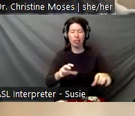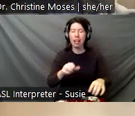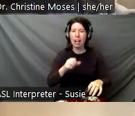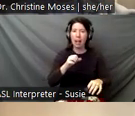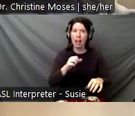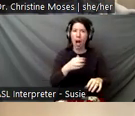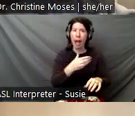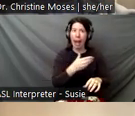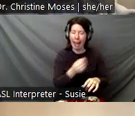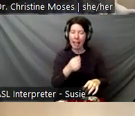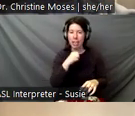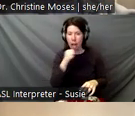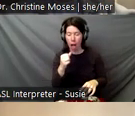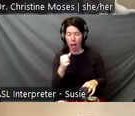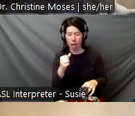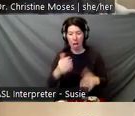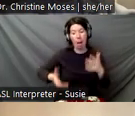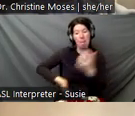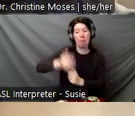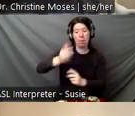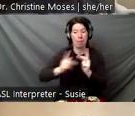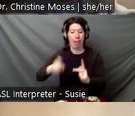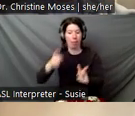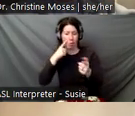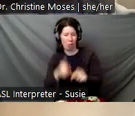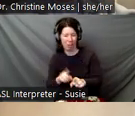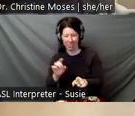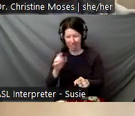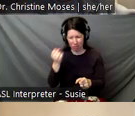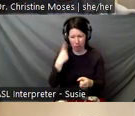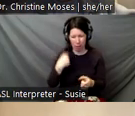still, yeah, I think you understand what I'm saying. Hopefully,